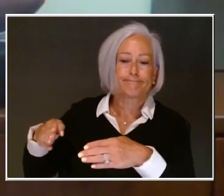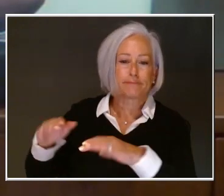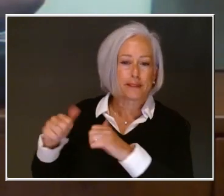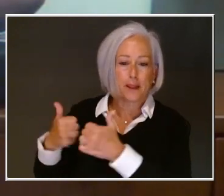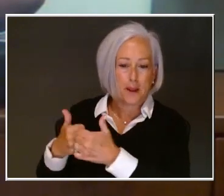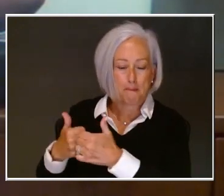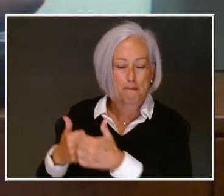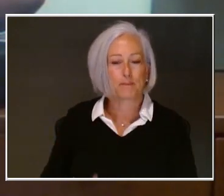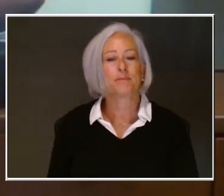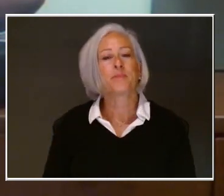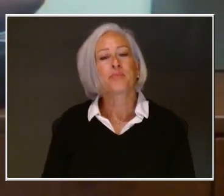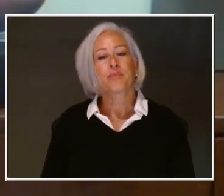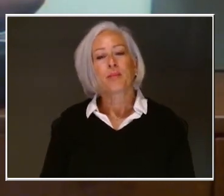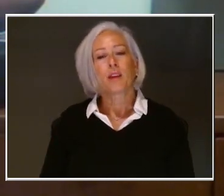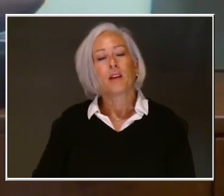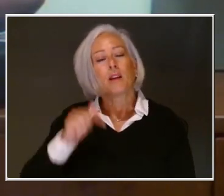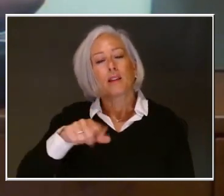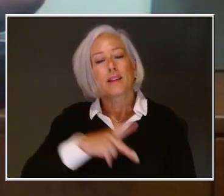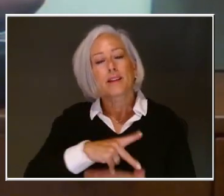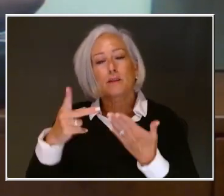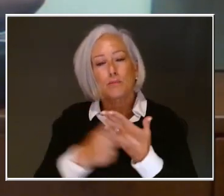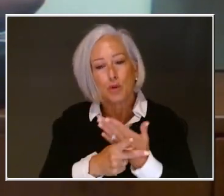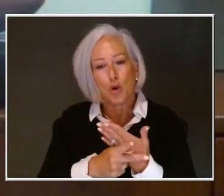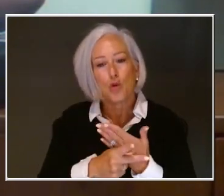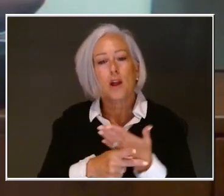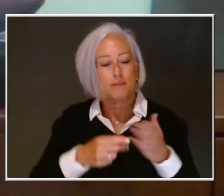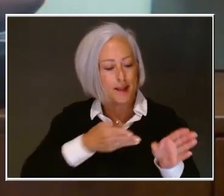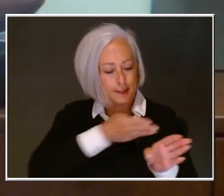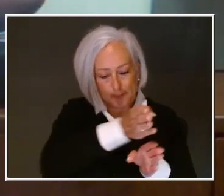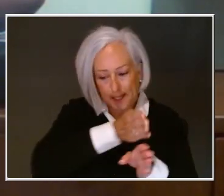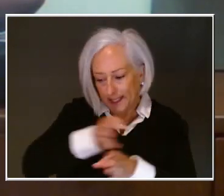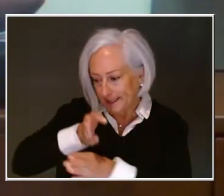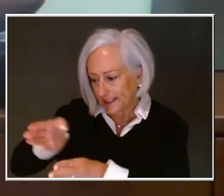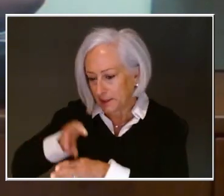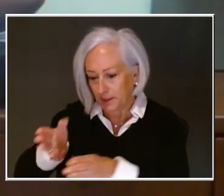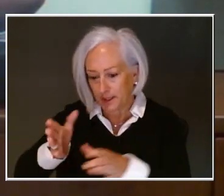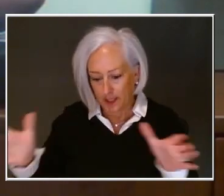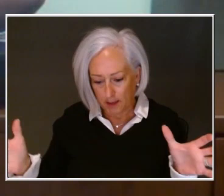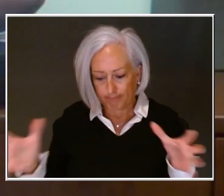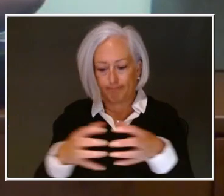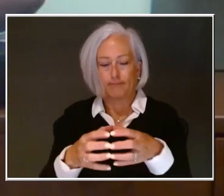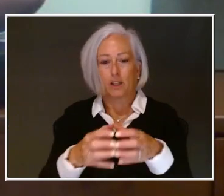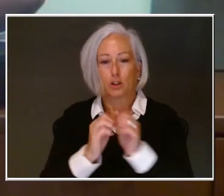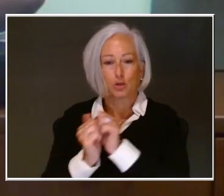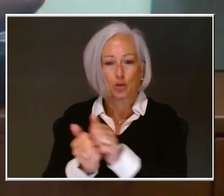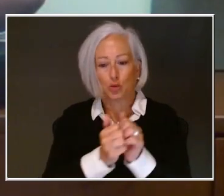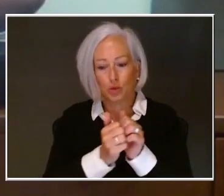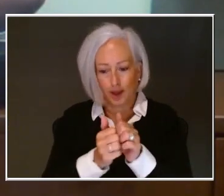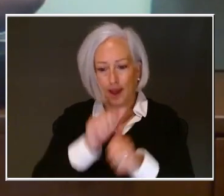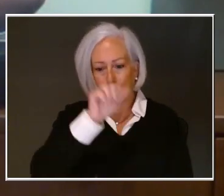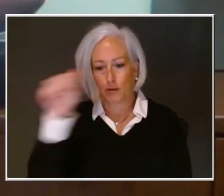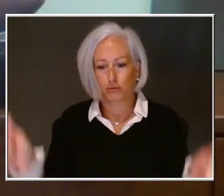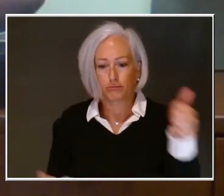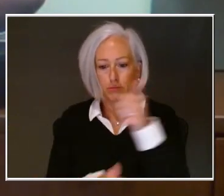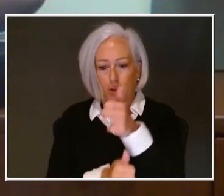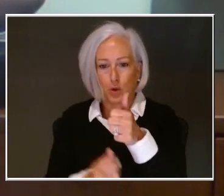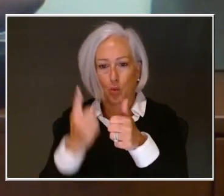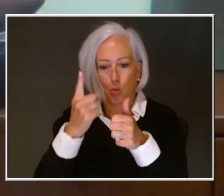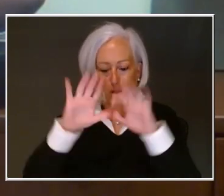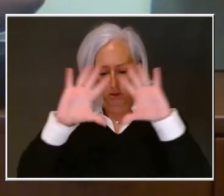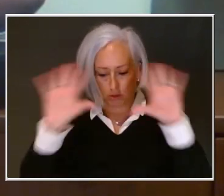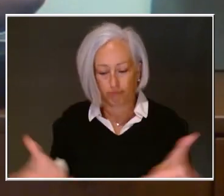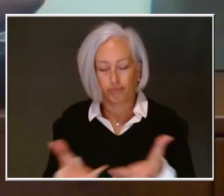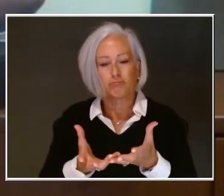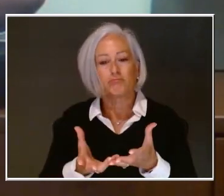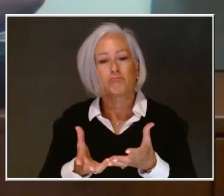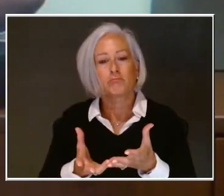have such a large multidisciplinary collaborative team that work under one umbrella. A lot of programs,